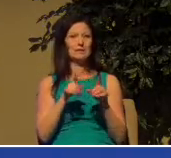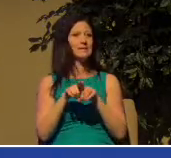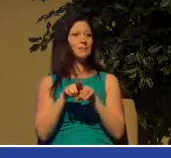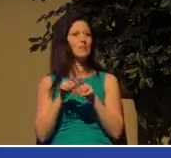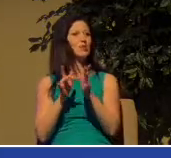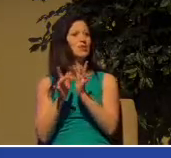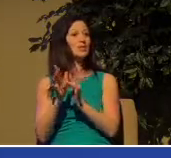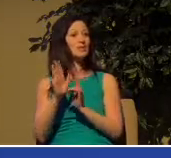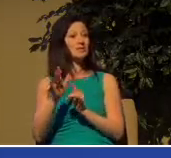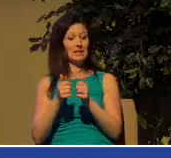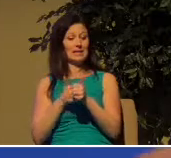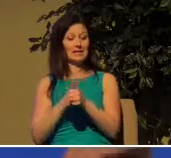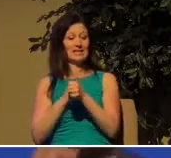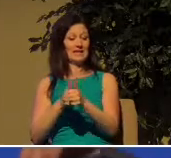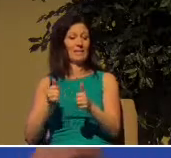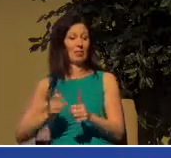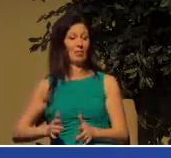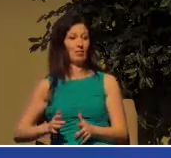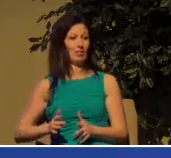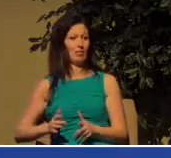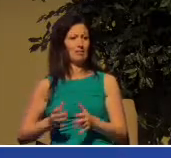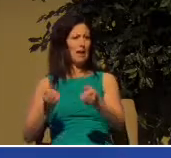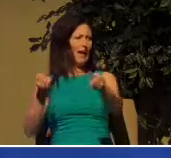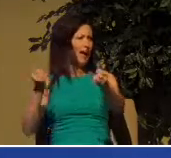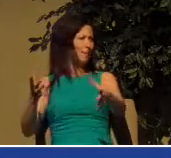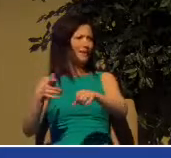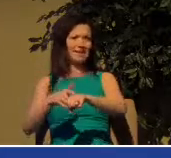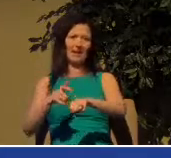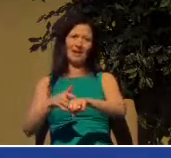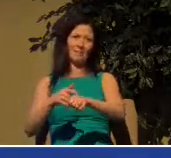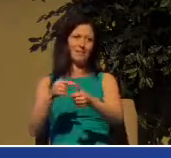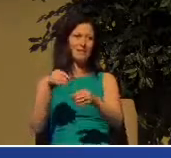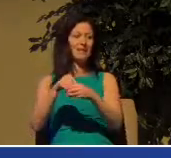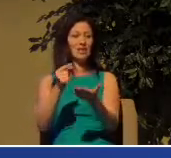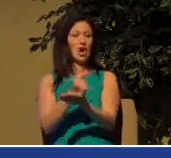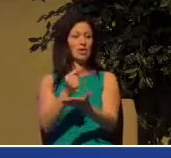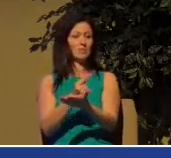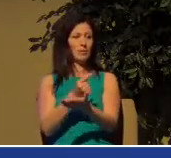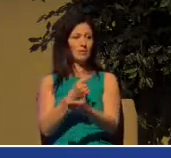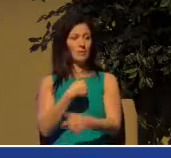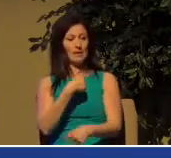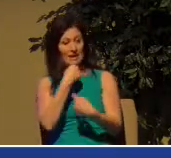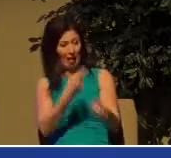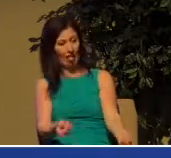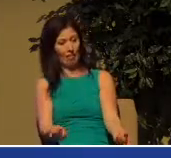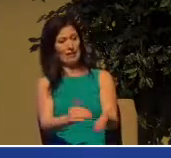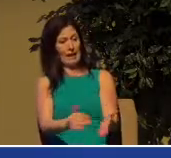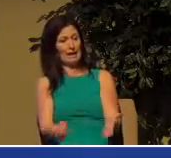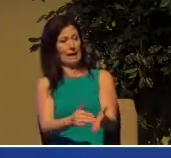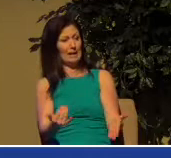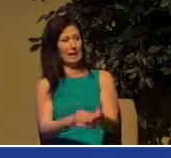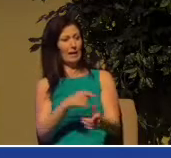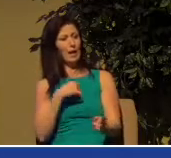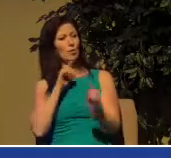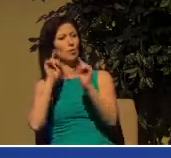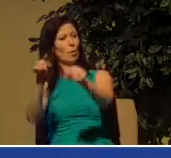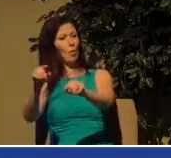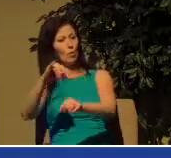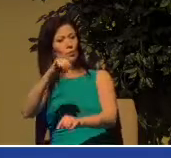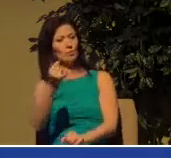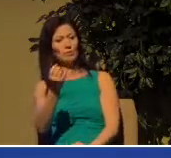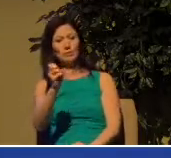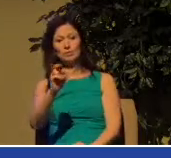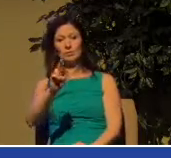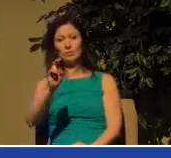Gospels, how many times doesn't Jesus tell them He's going to Jerusalem to die? And how many times